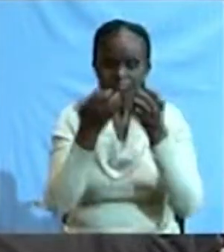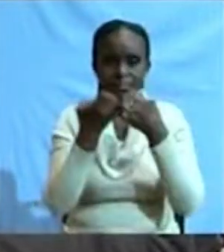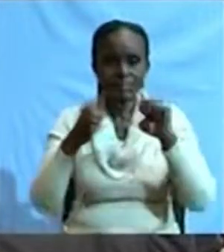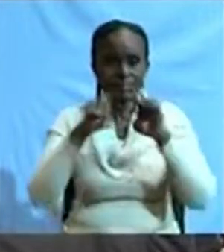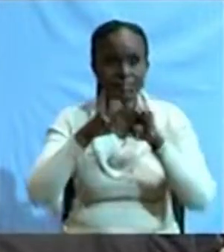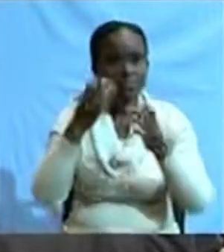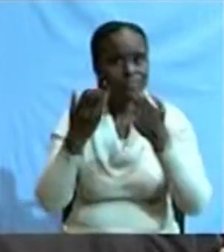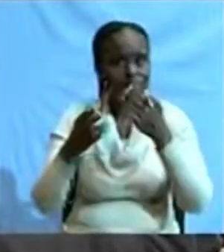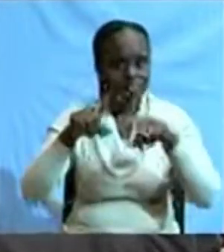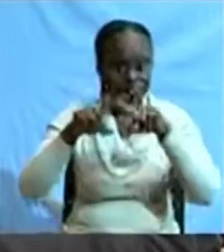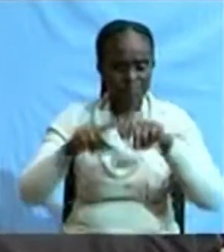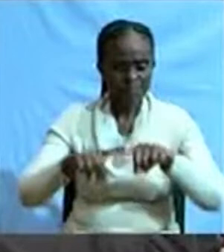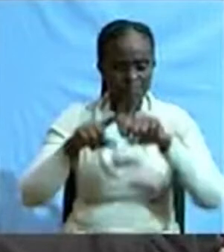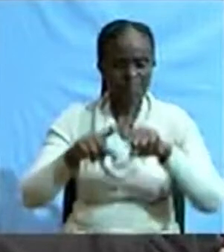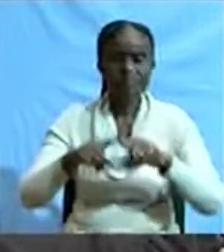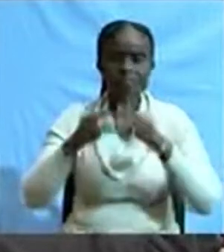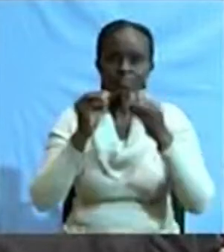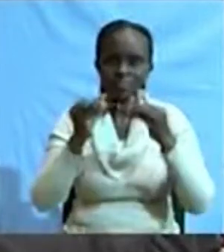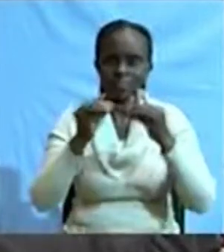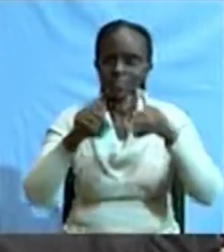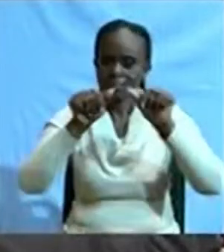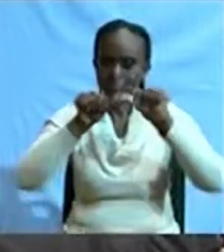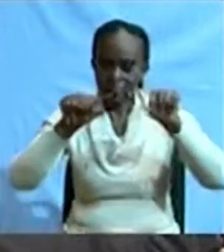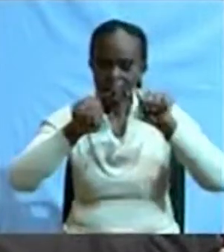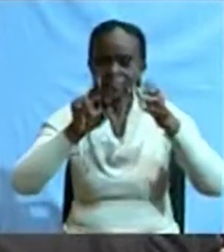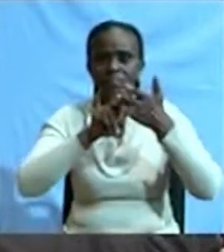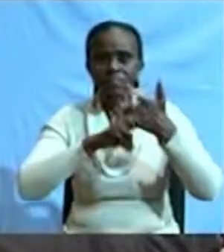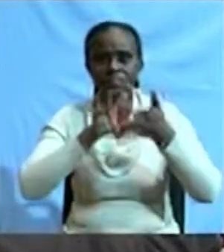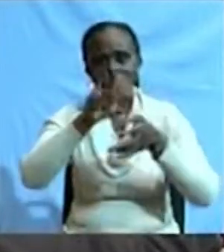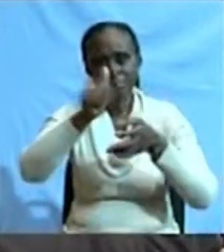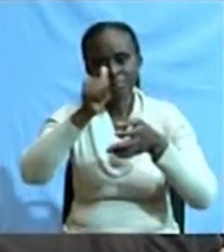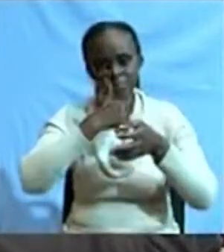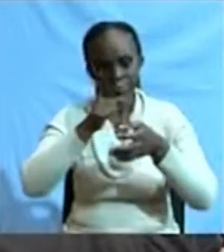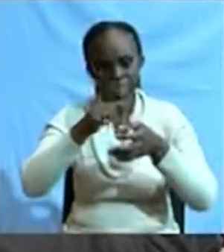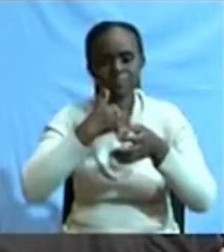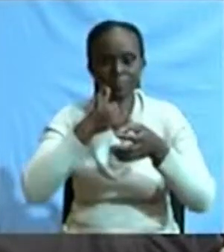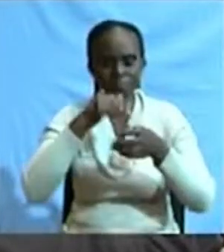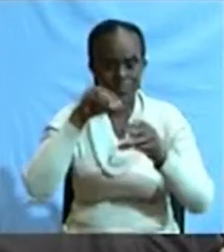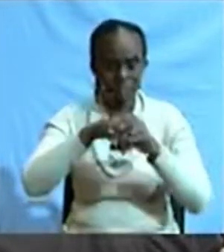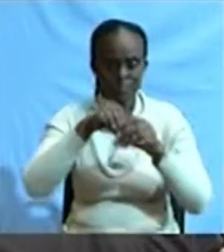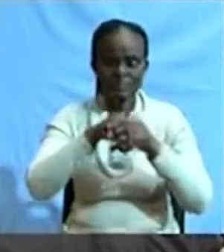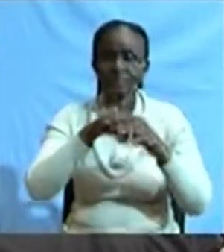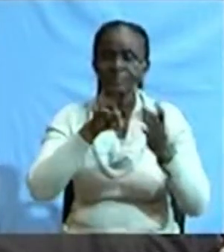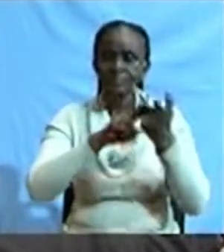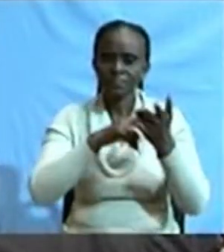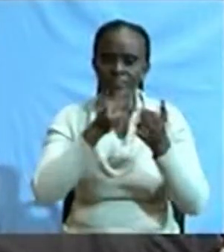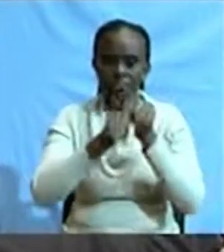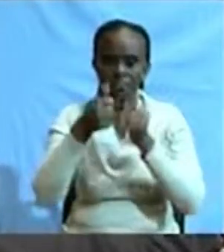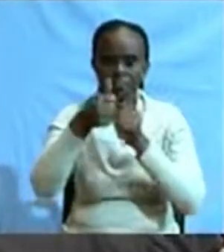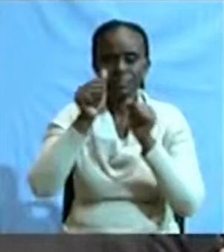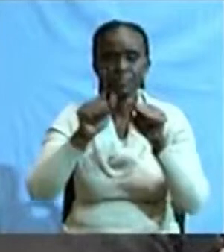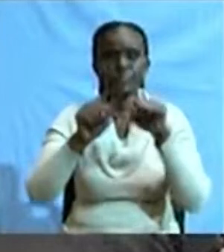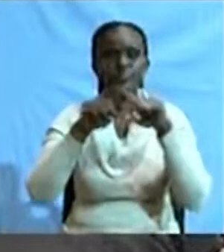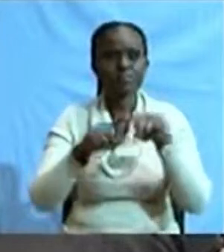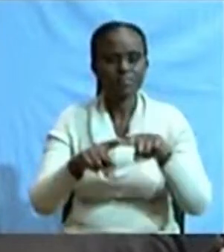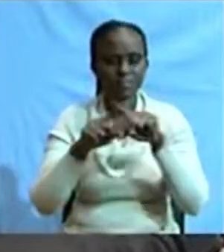maybe depending so much on the audit report. You have your internal records which you can rely on to say, oh, there is this problem